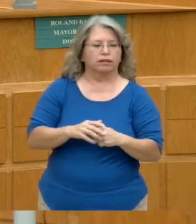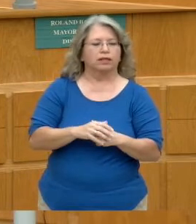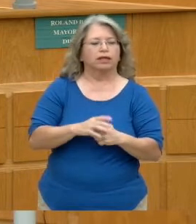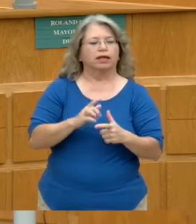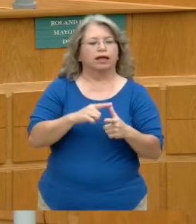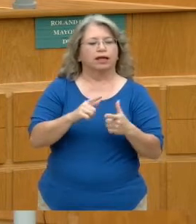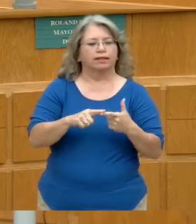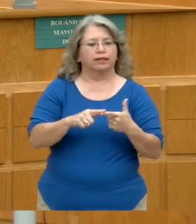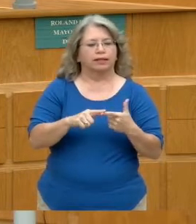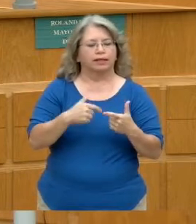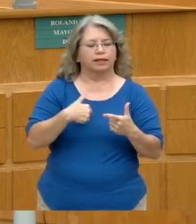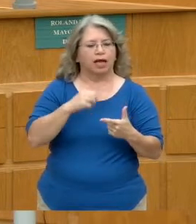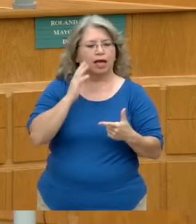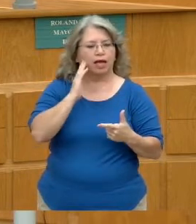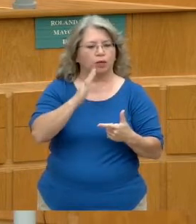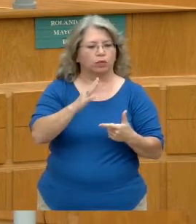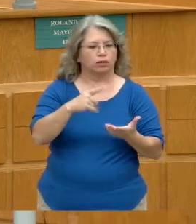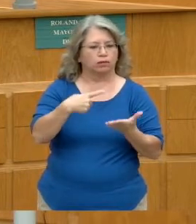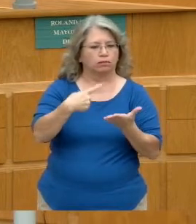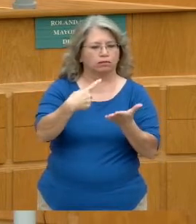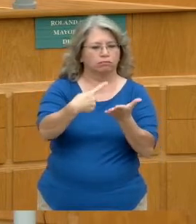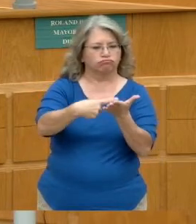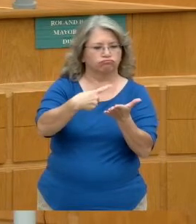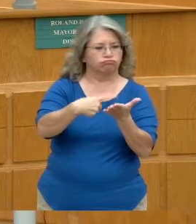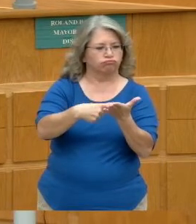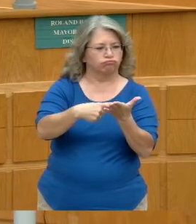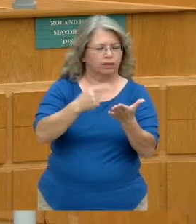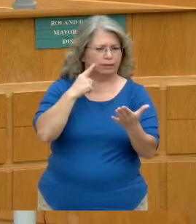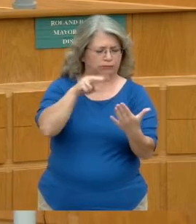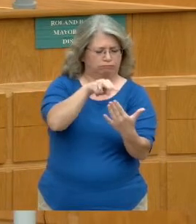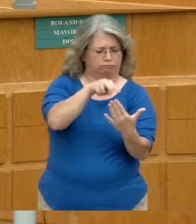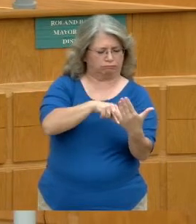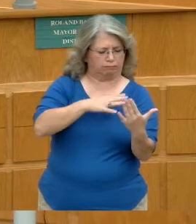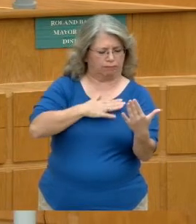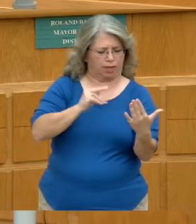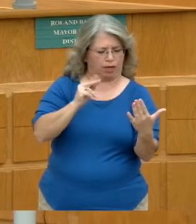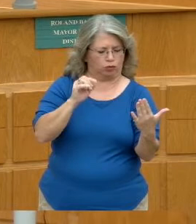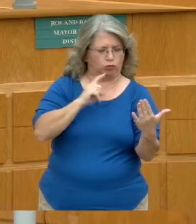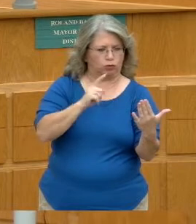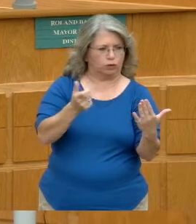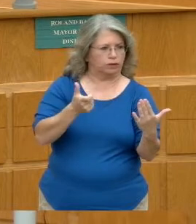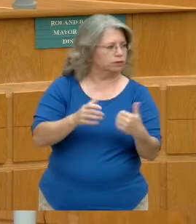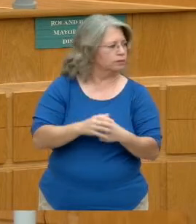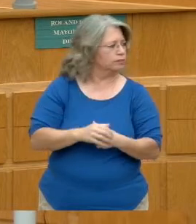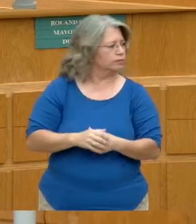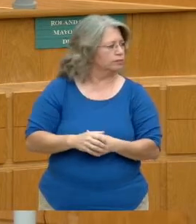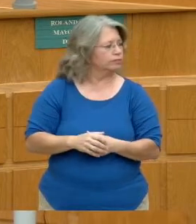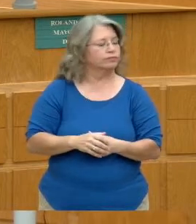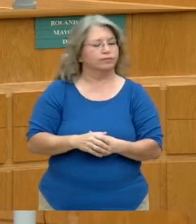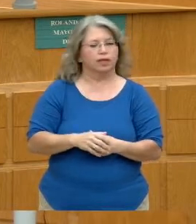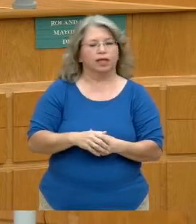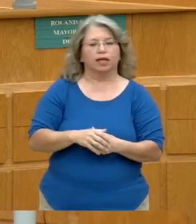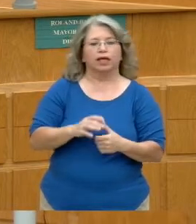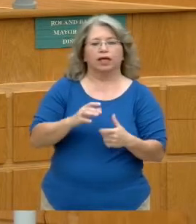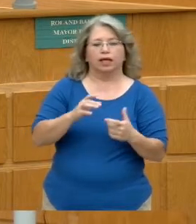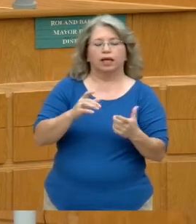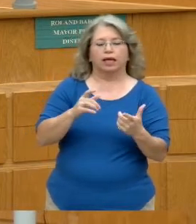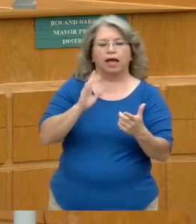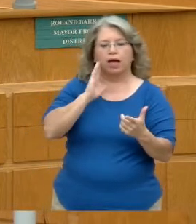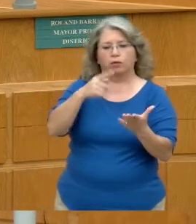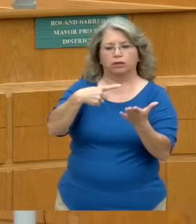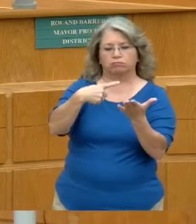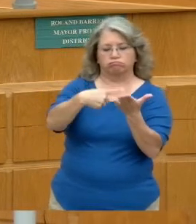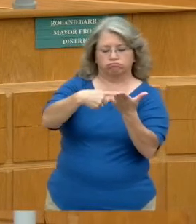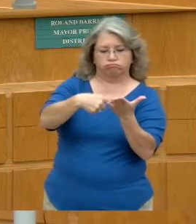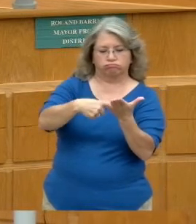talk to you about, let me just double check something real quick. Okay, and then I'm going to talk to you about